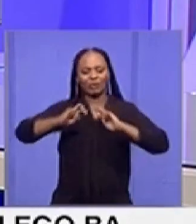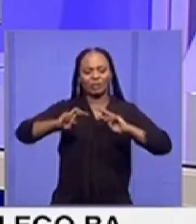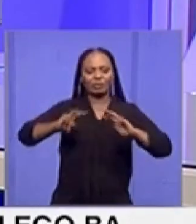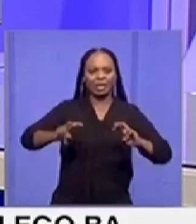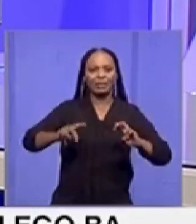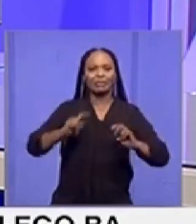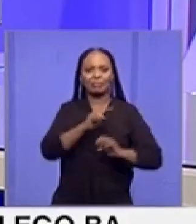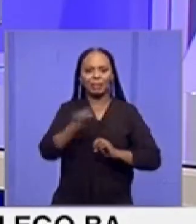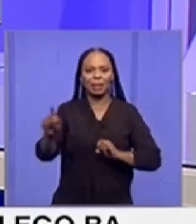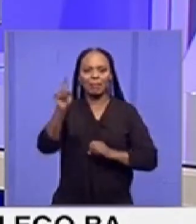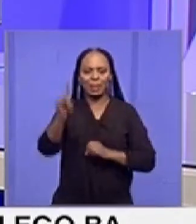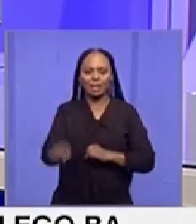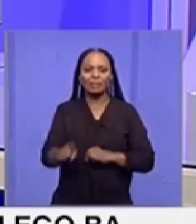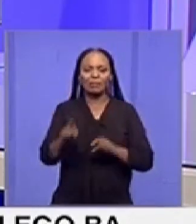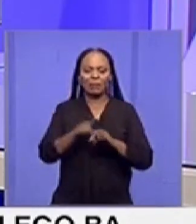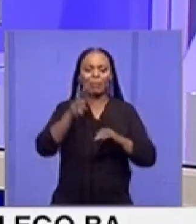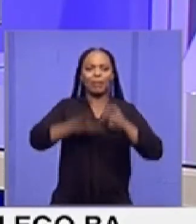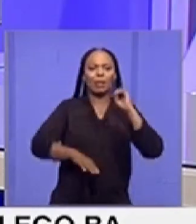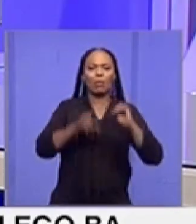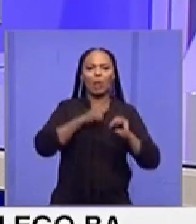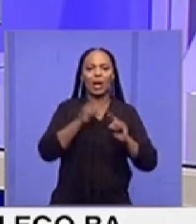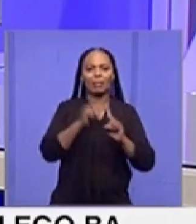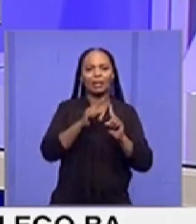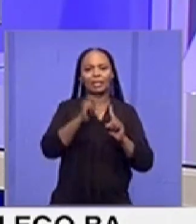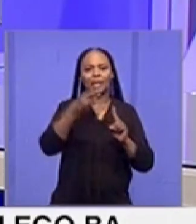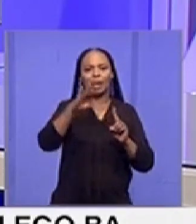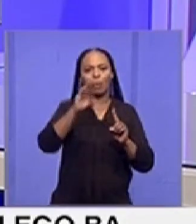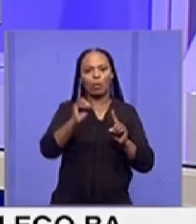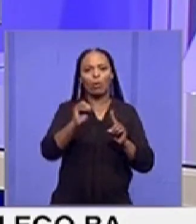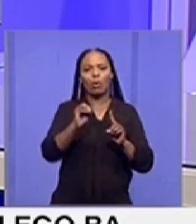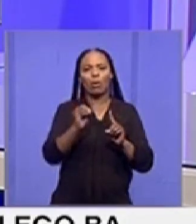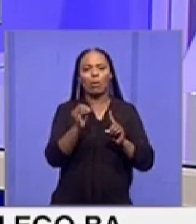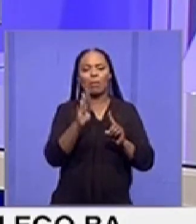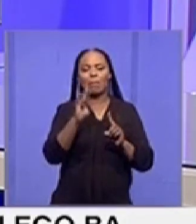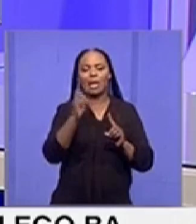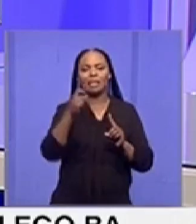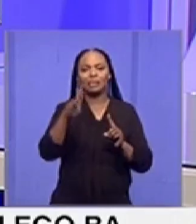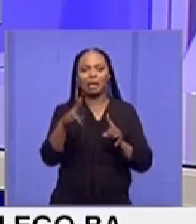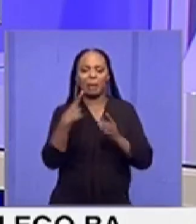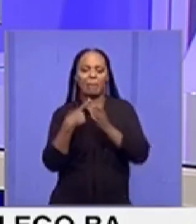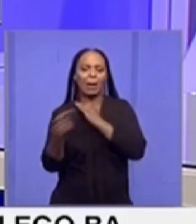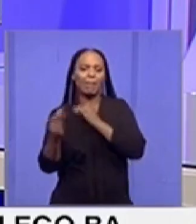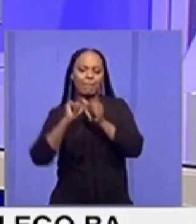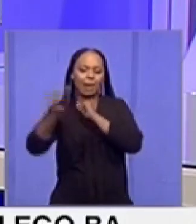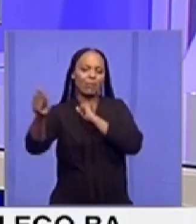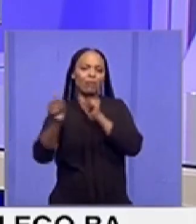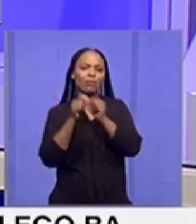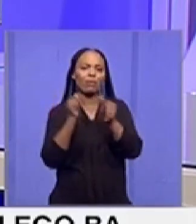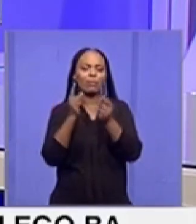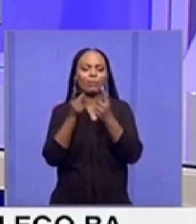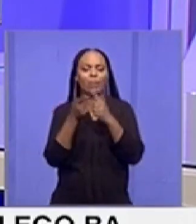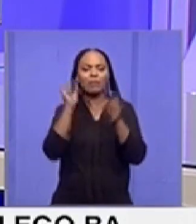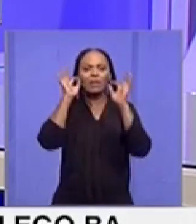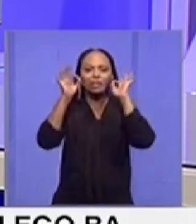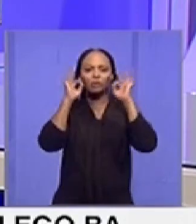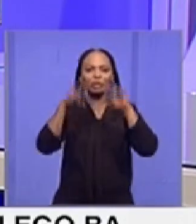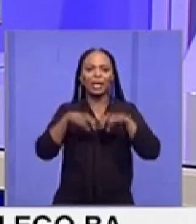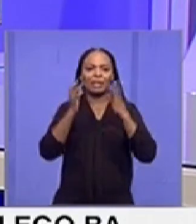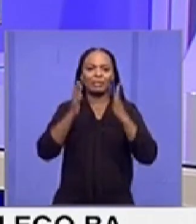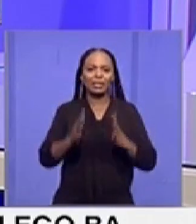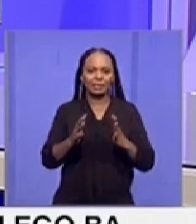le go roša baikarabelo ka go ngwega ga sekatawane Thabo BAESTER yo a feleleditšego a tsejwa ka la Facebook